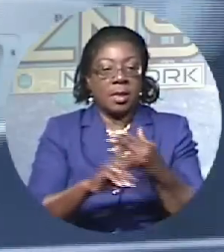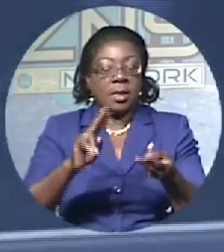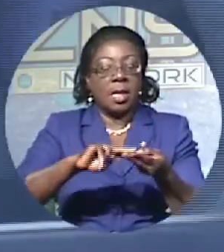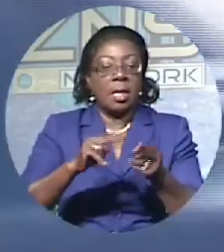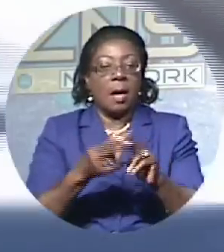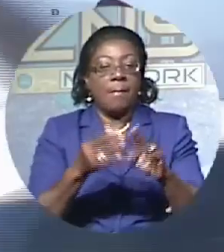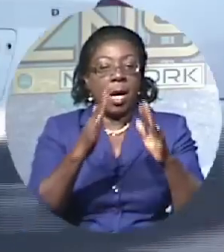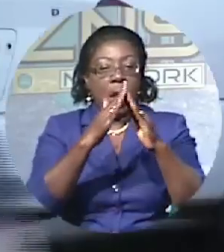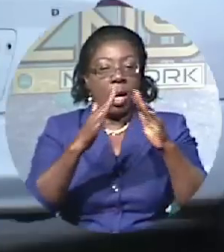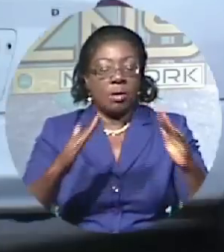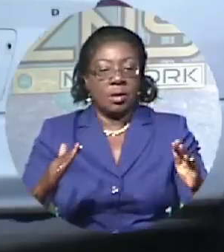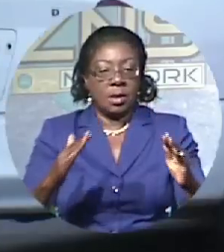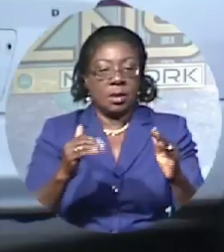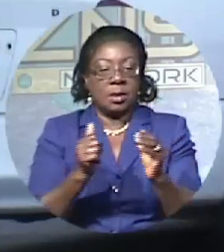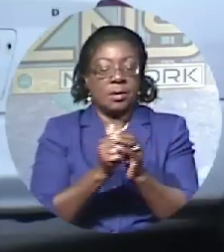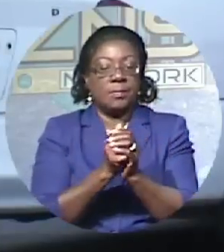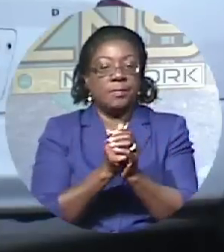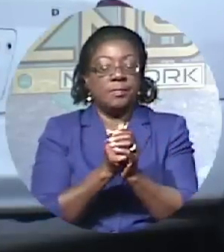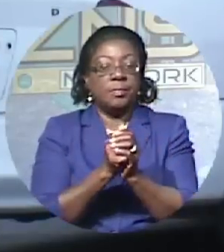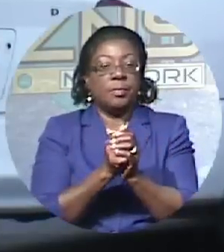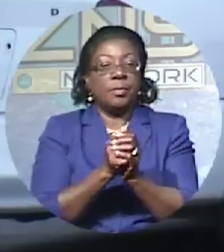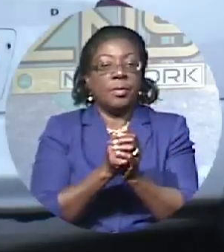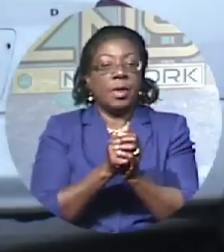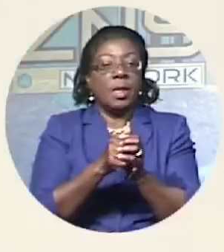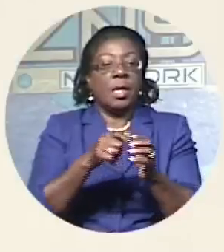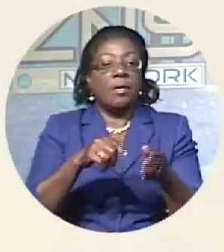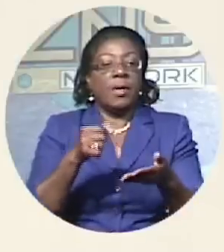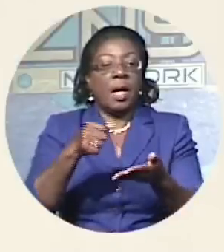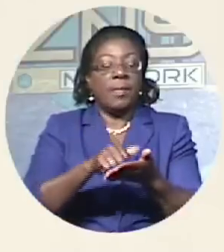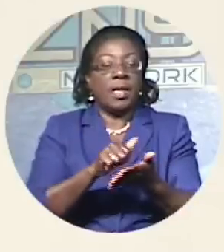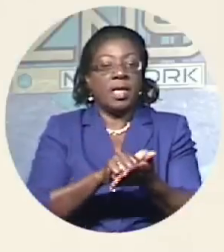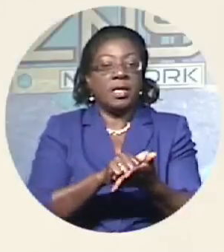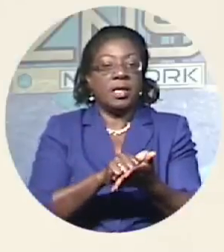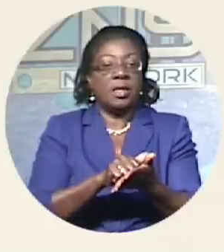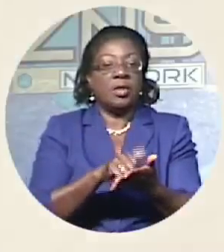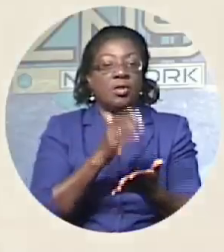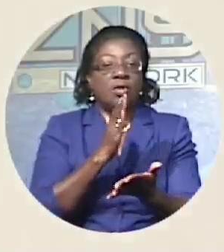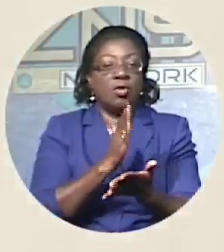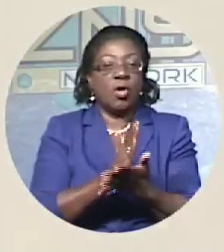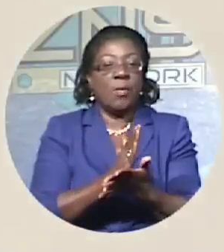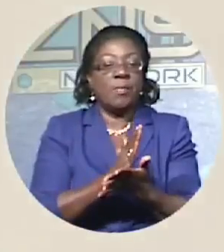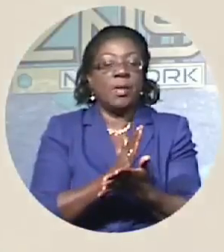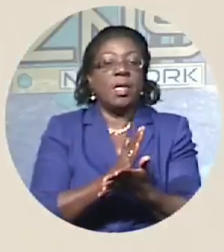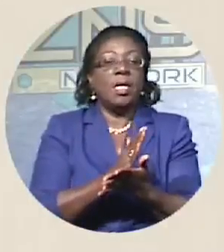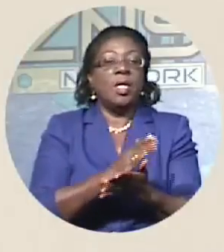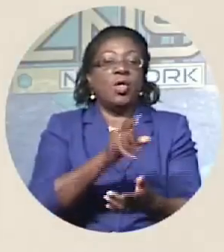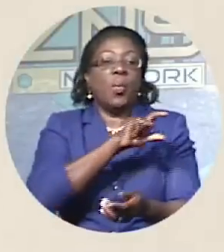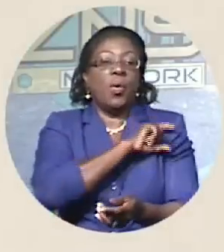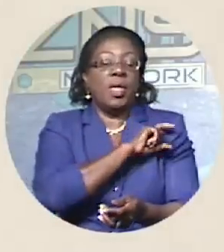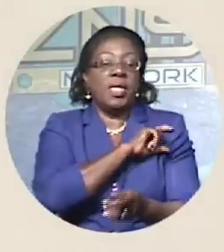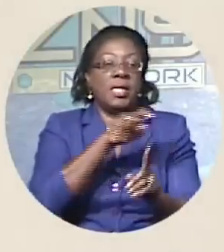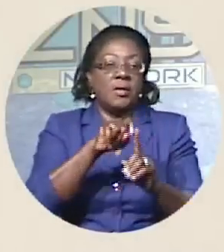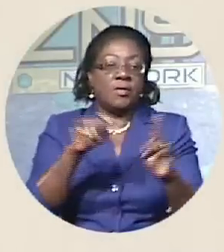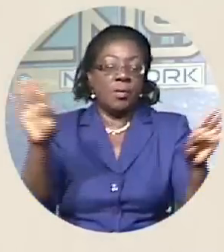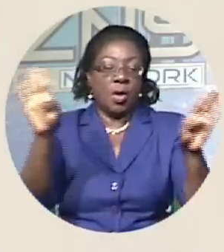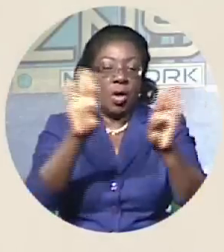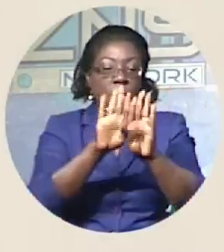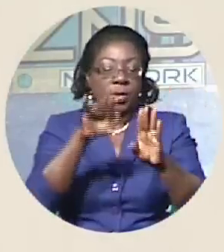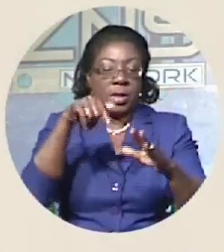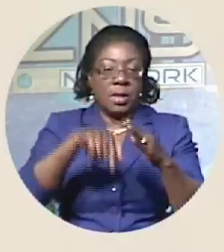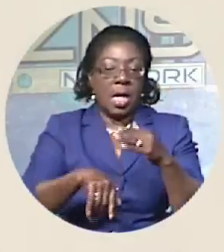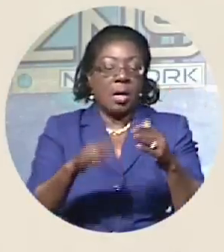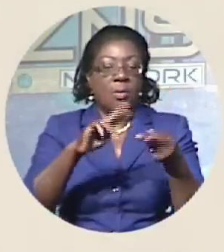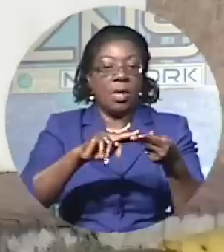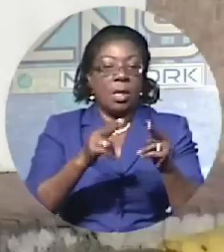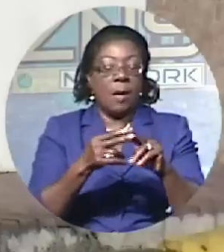operators pending the hearing and determination of an application for an injunction or a further order. The Chief Justice also dismissed